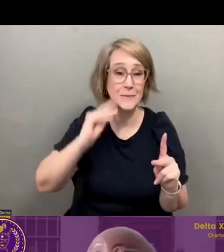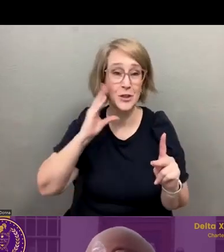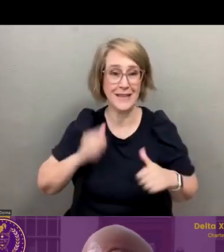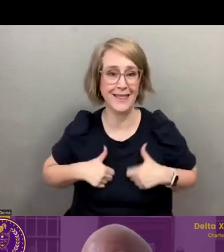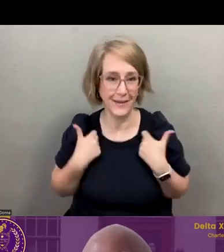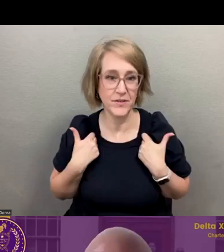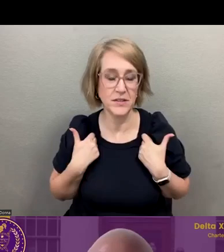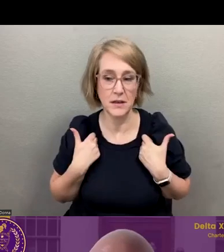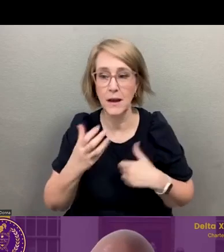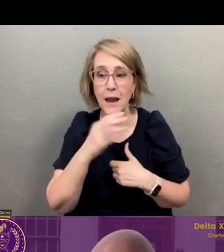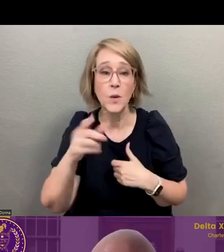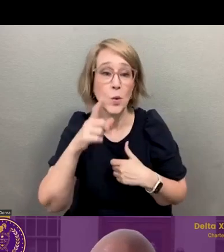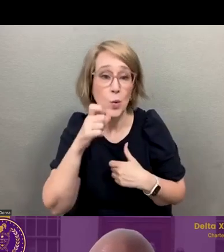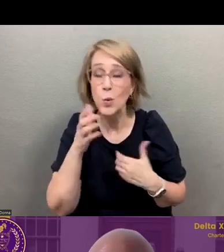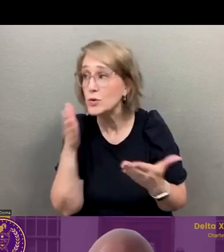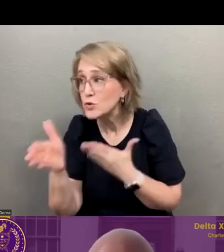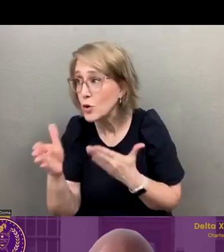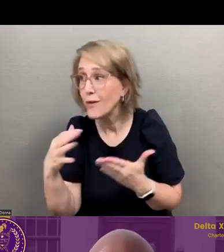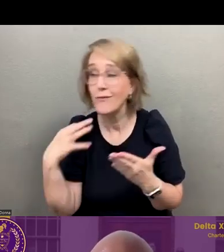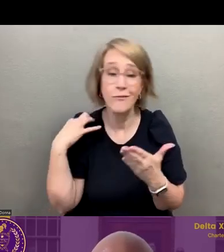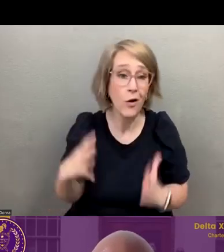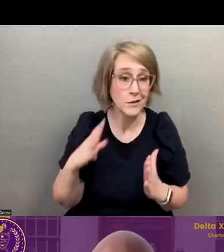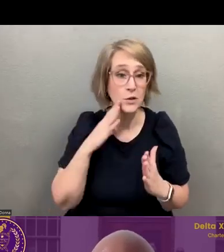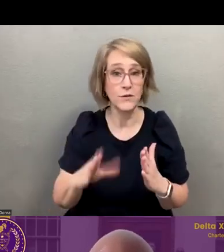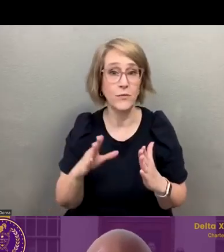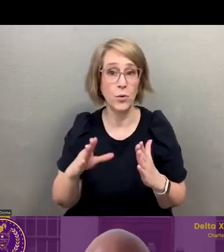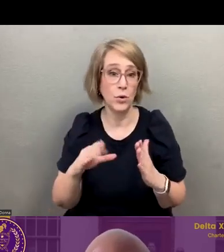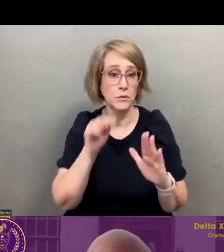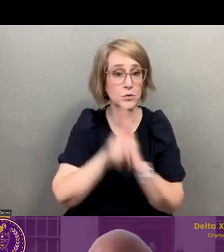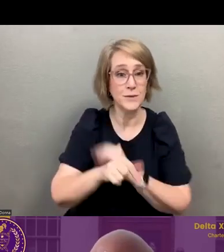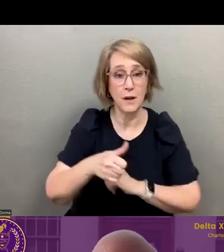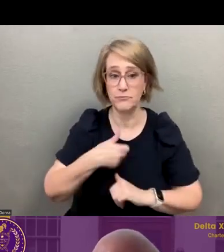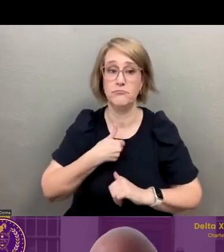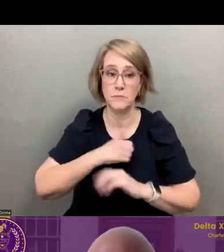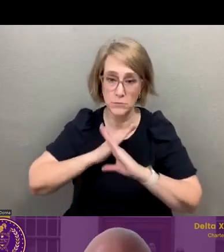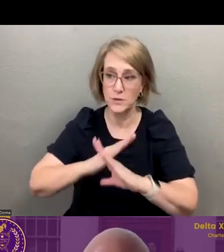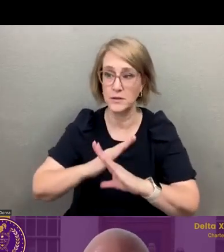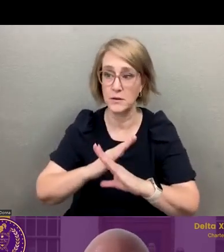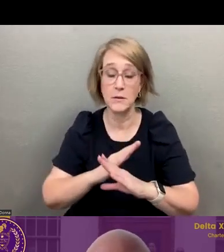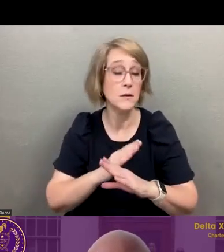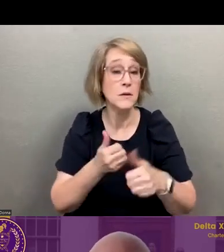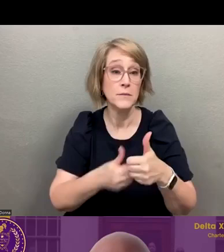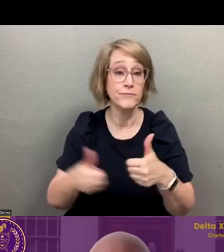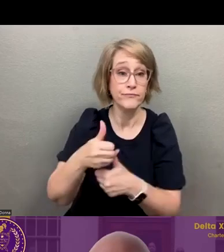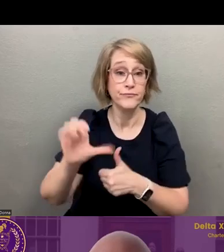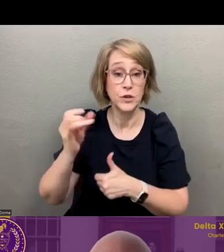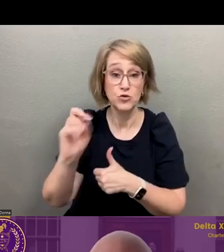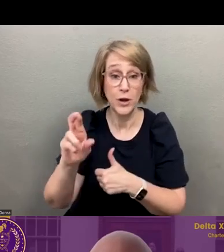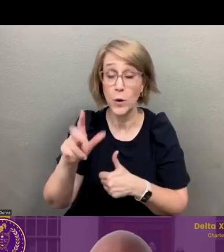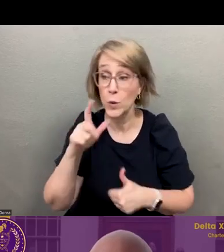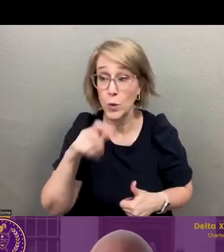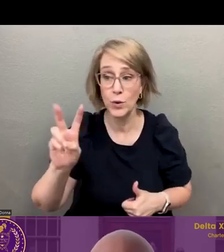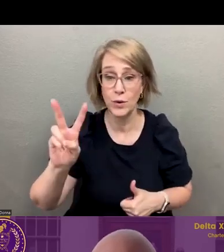those who served as volunteers for the American Foundation for Suicide Prevention. The chair of this advisory committee was our own Victor Armstrong, which